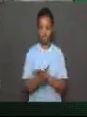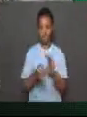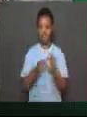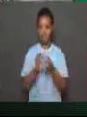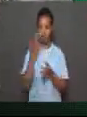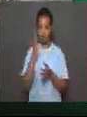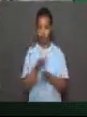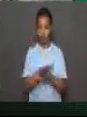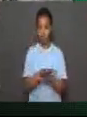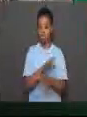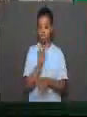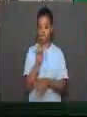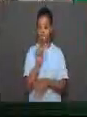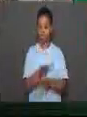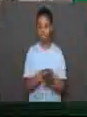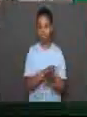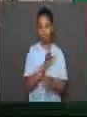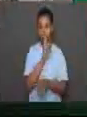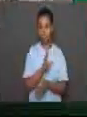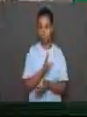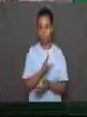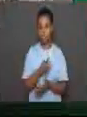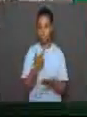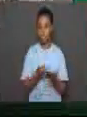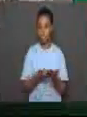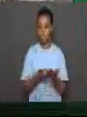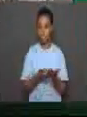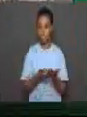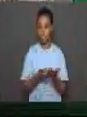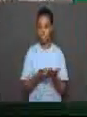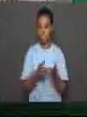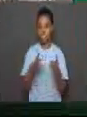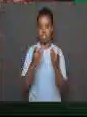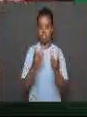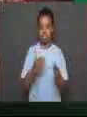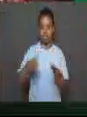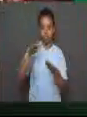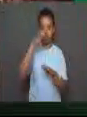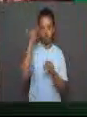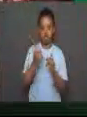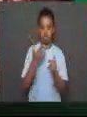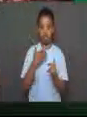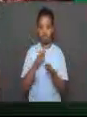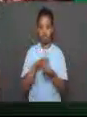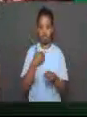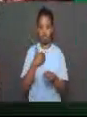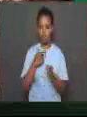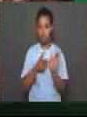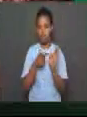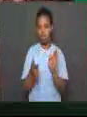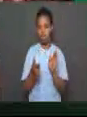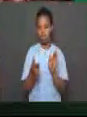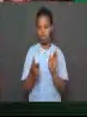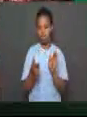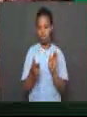and small fish. The bottom of the intertidal zone is only exposed